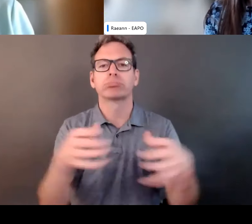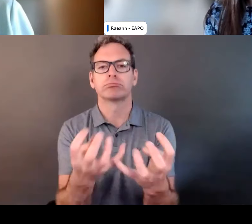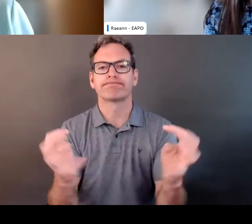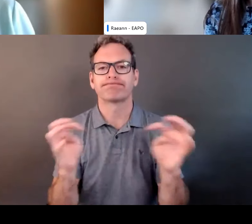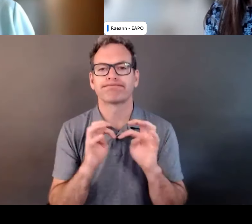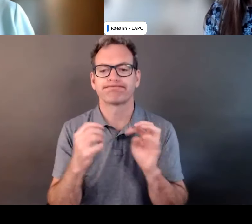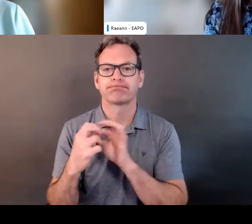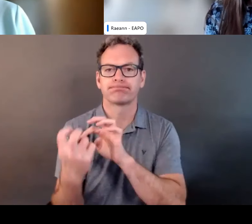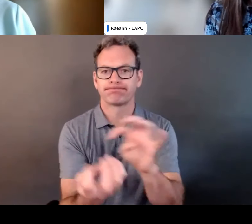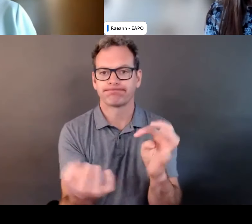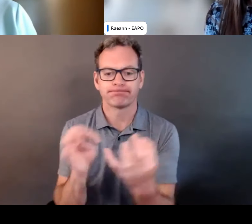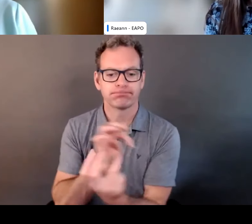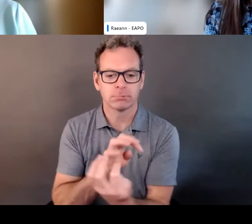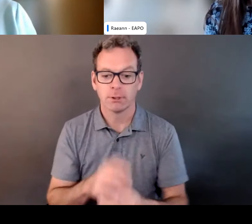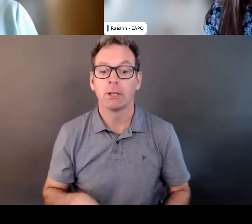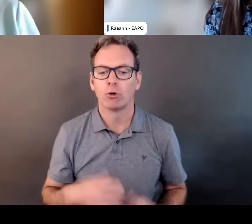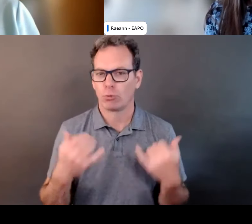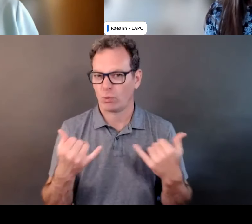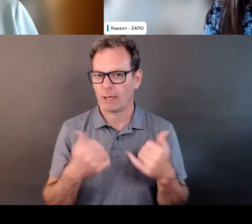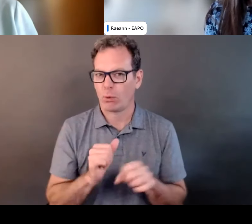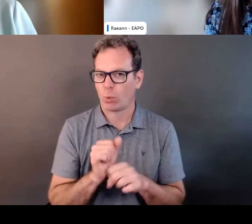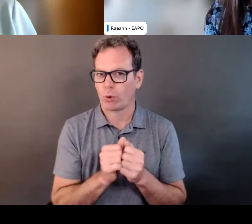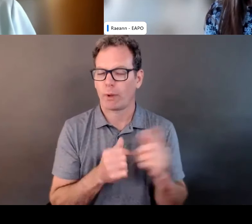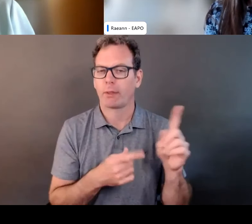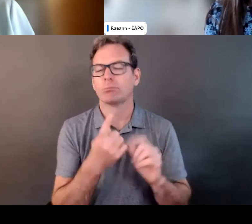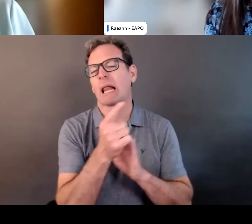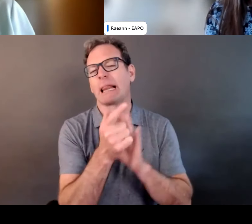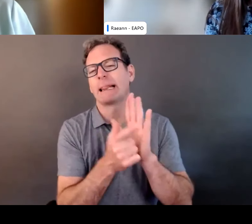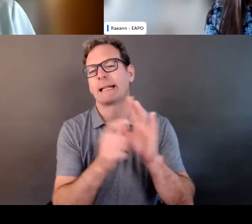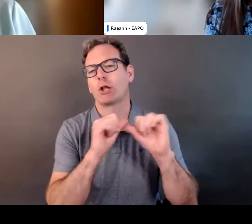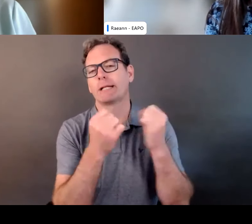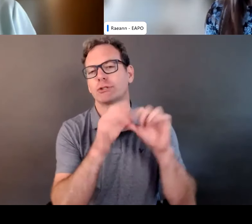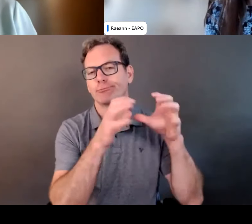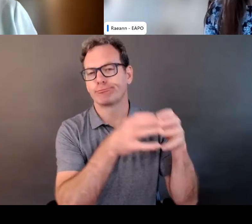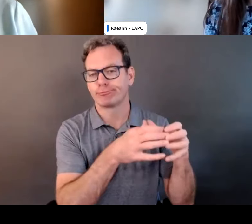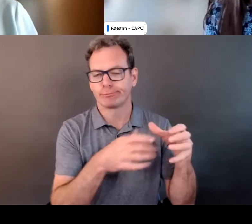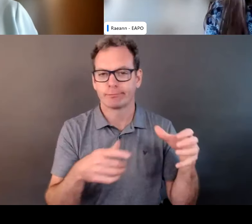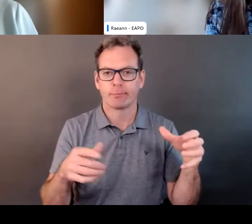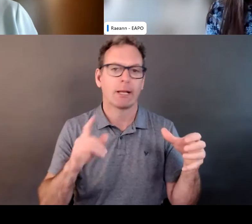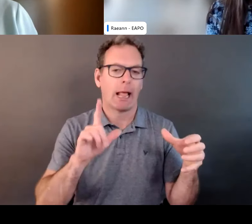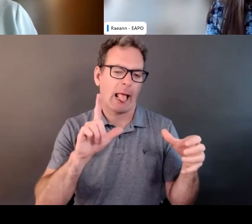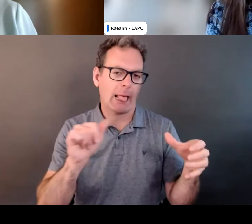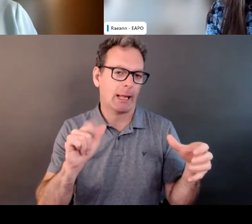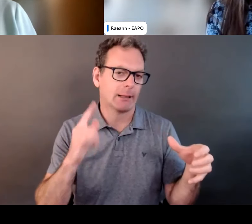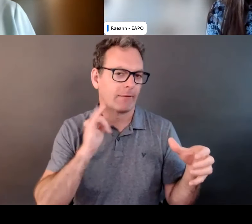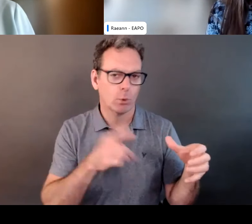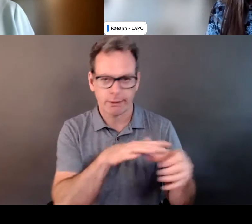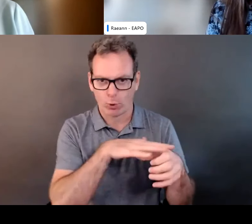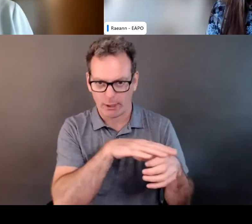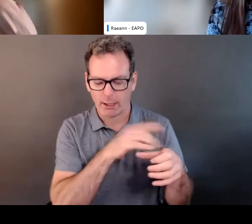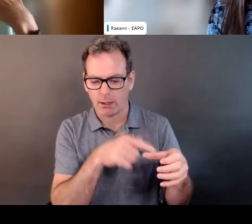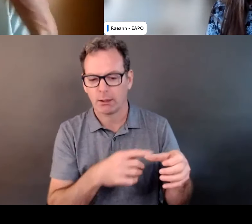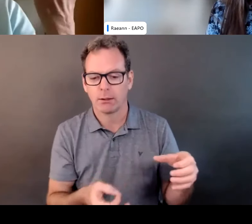with BetSEDEC, wonderful legal service agency in the Los Angeles area.